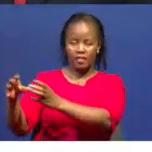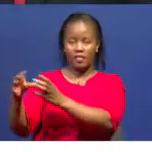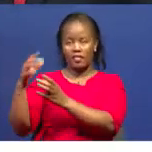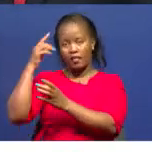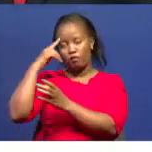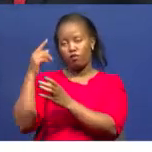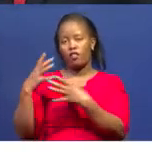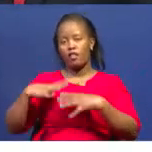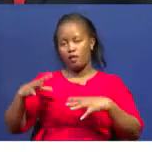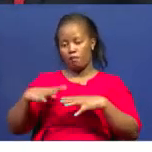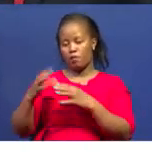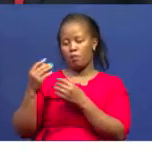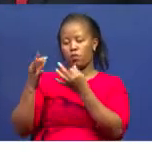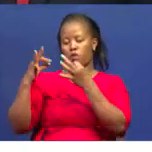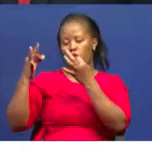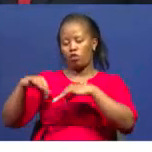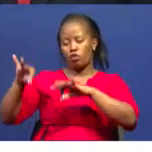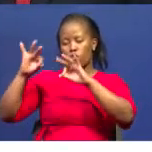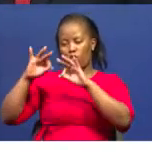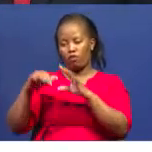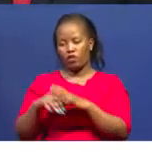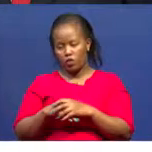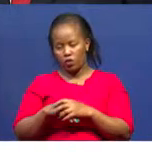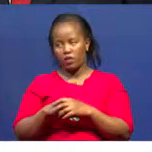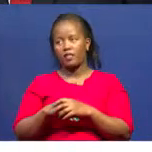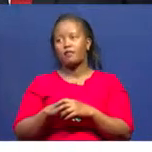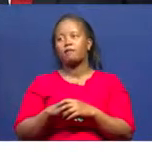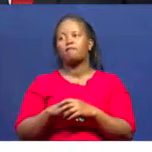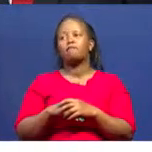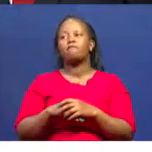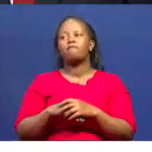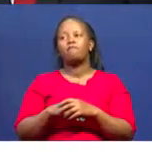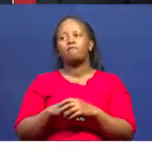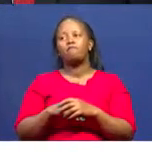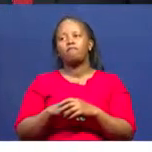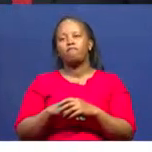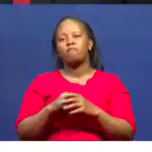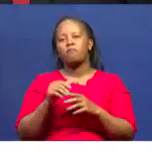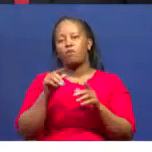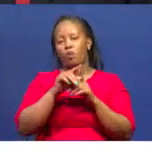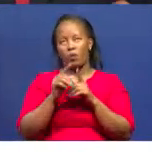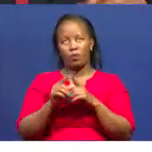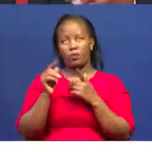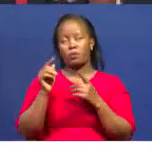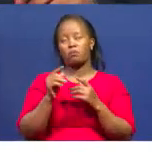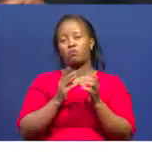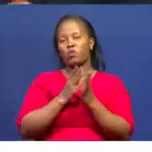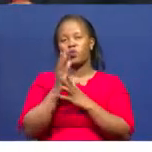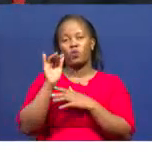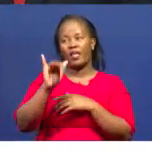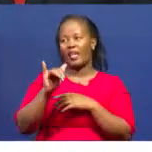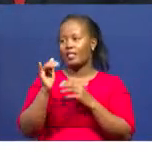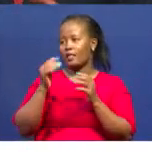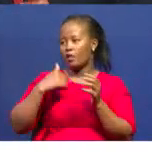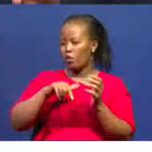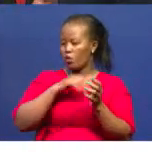then the fans. So I think in that front, we are ready for